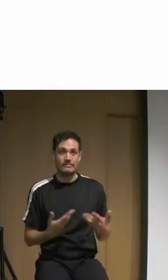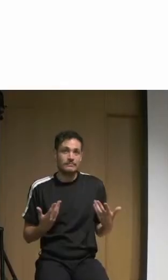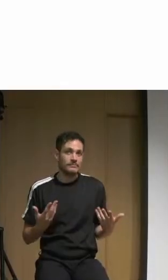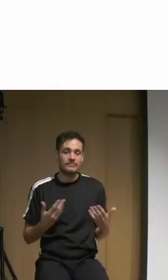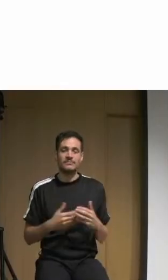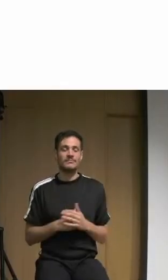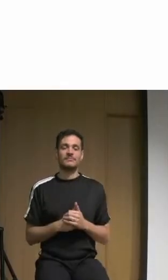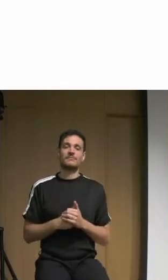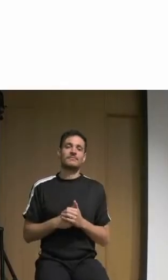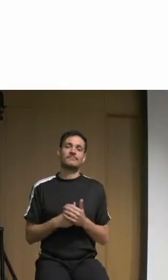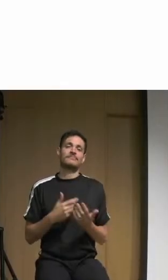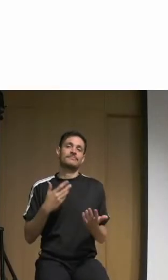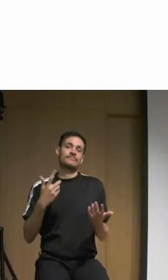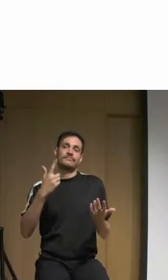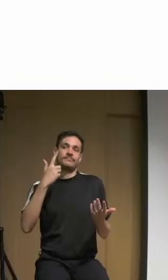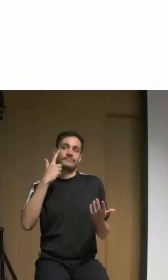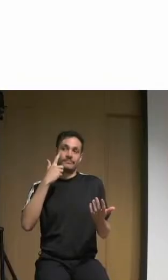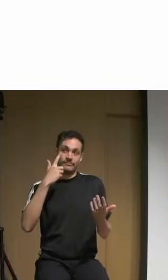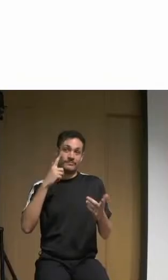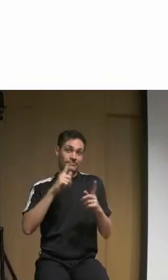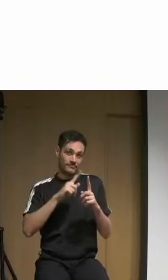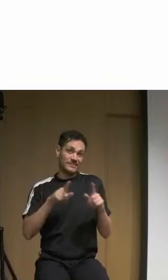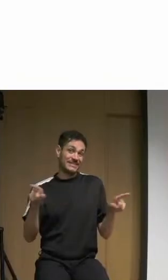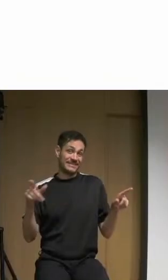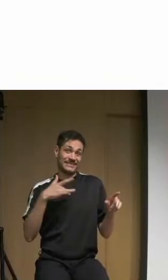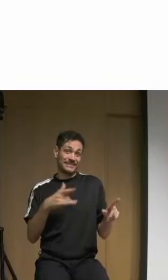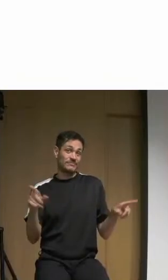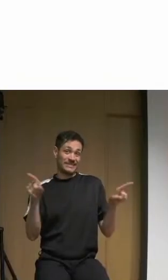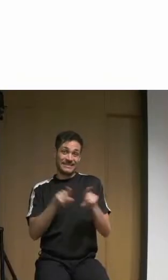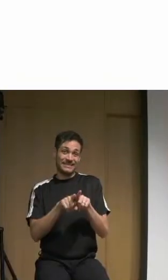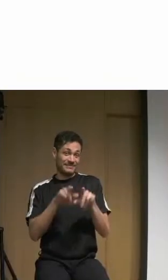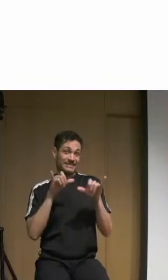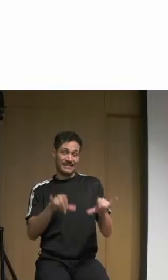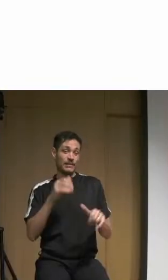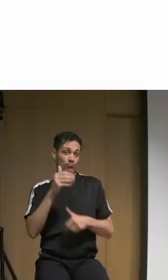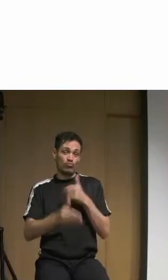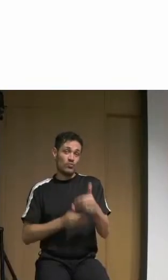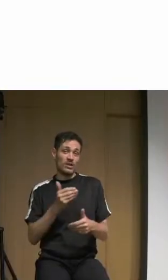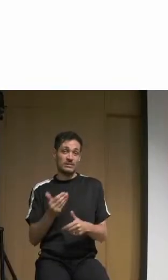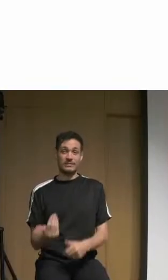for us, to help us. We went through the same process, no different.